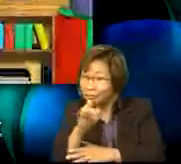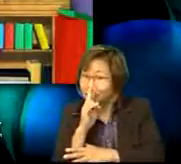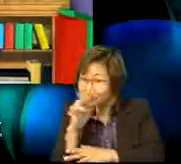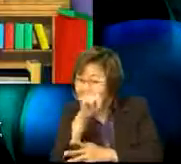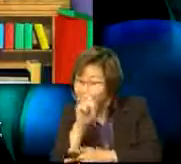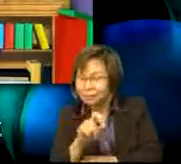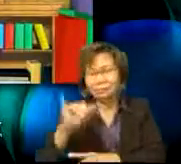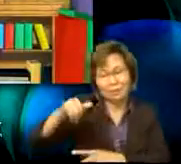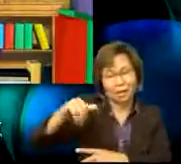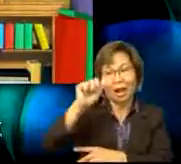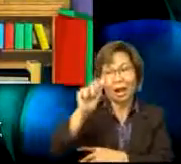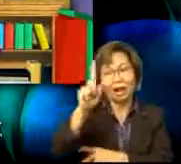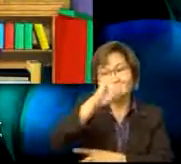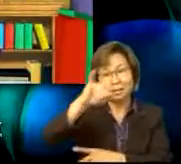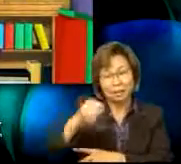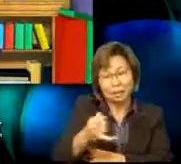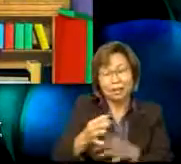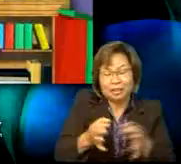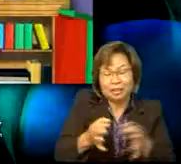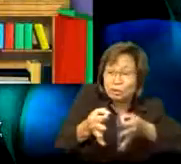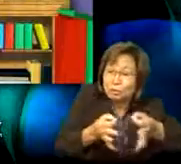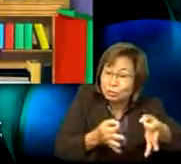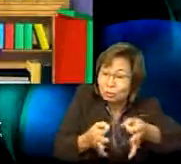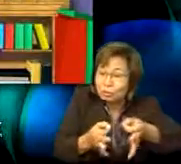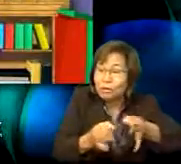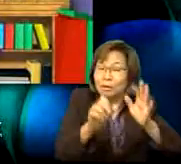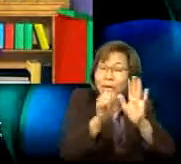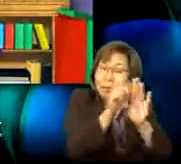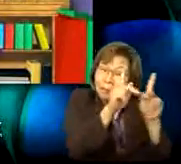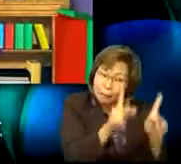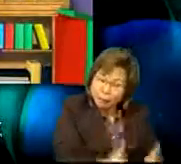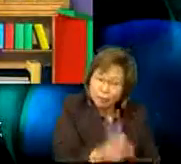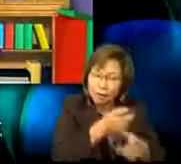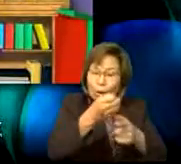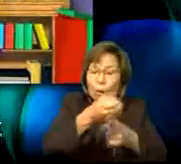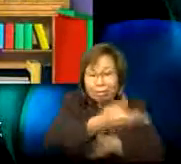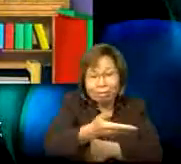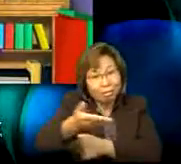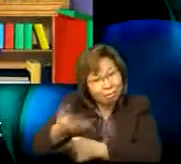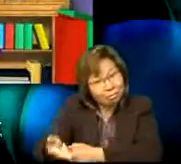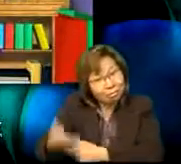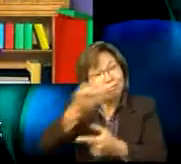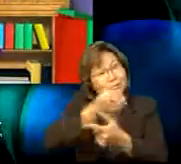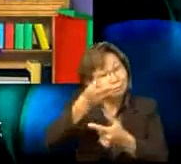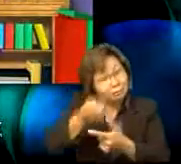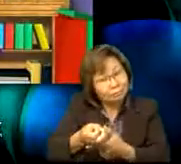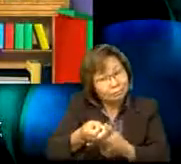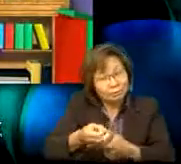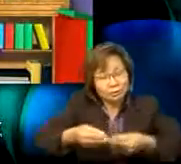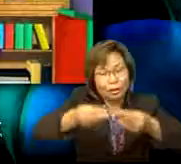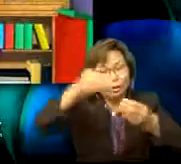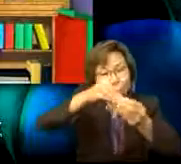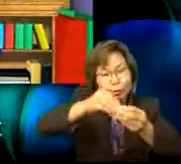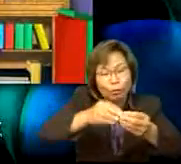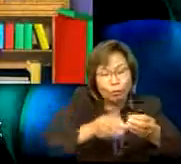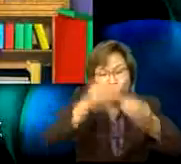right? Yes. Adjectives describes a person or a thing or